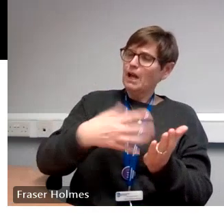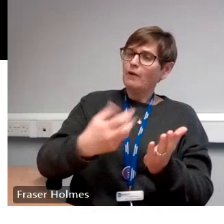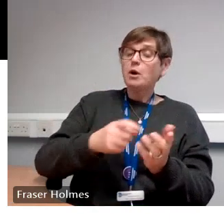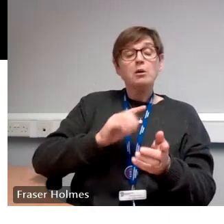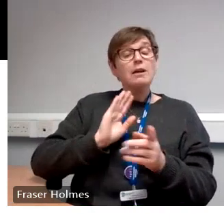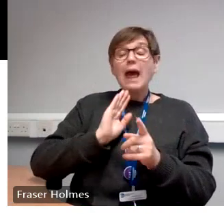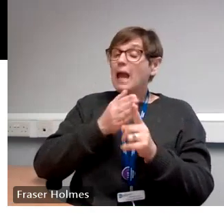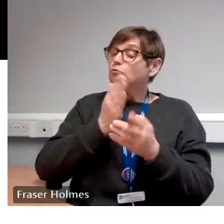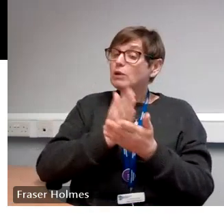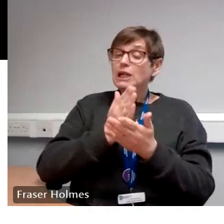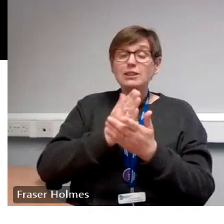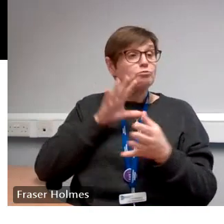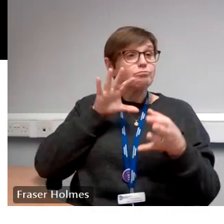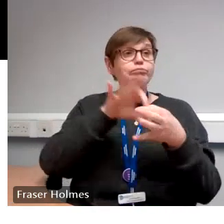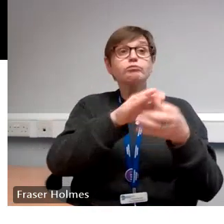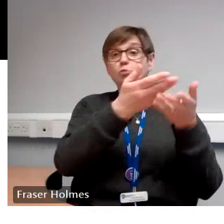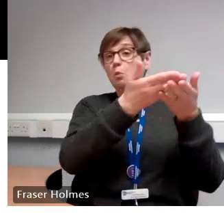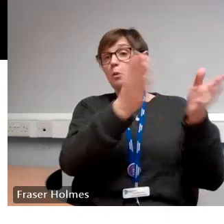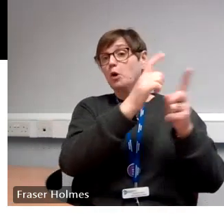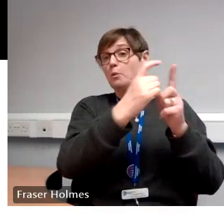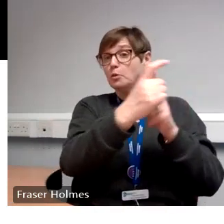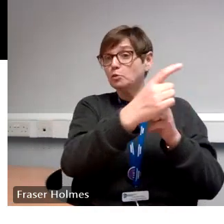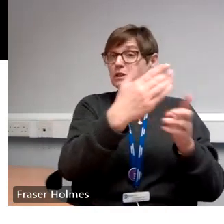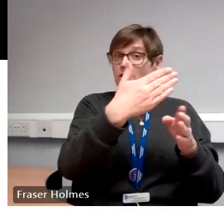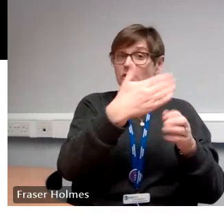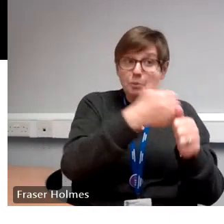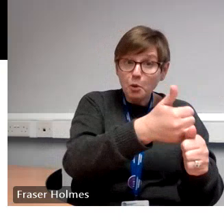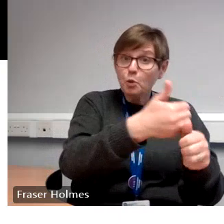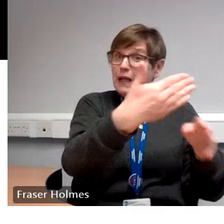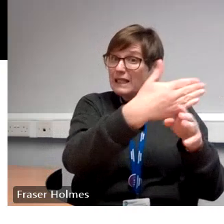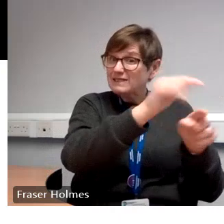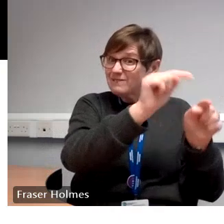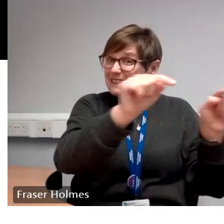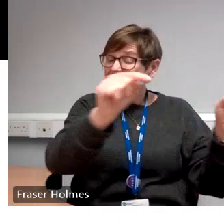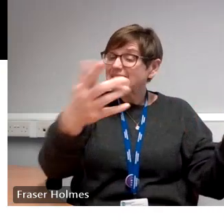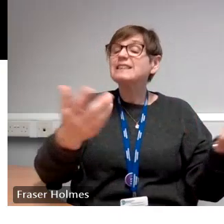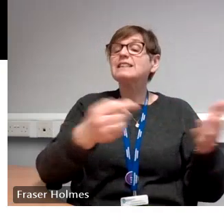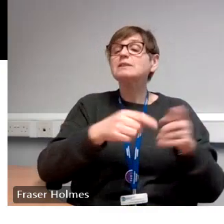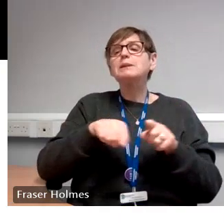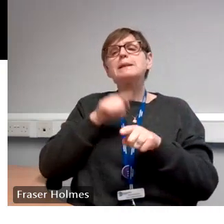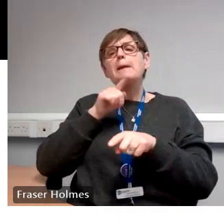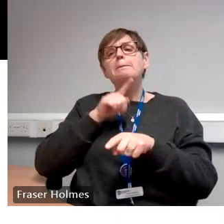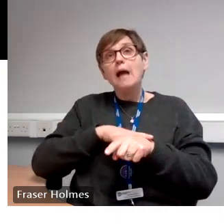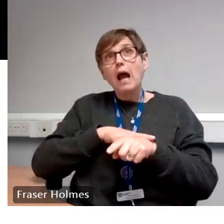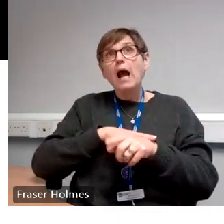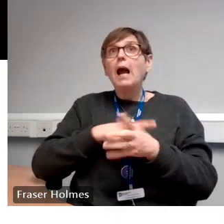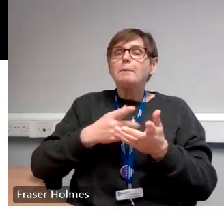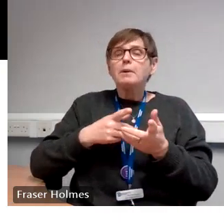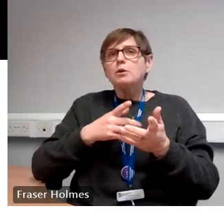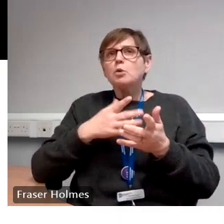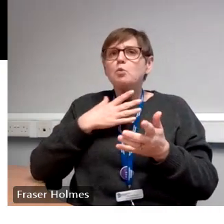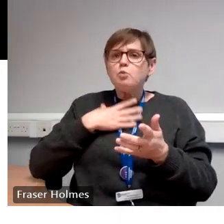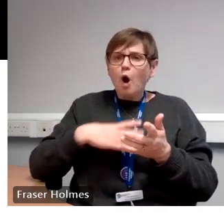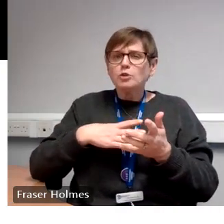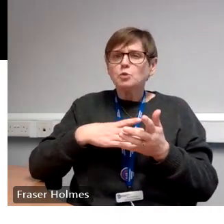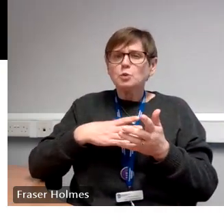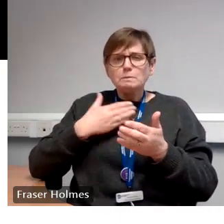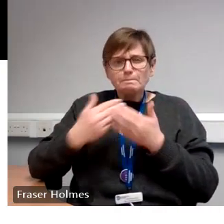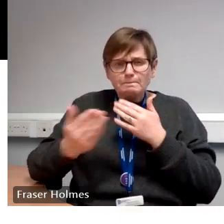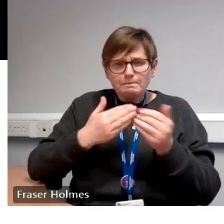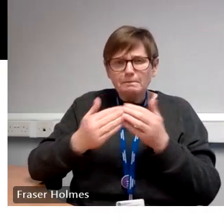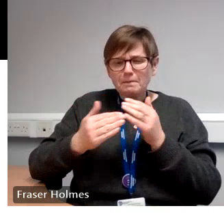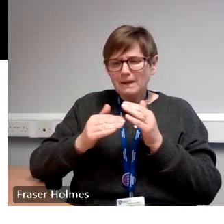people to the wider community support and activities that are available. And at the same time, we're addressing the underlying